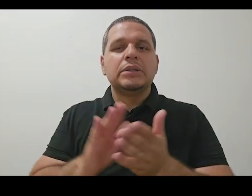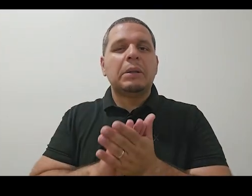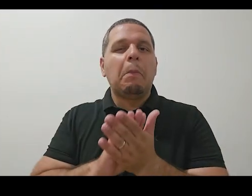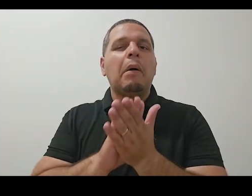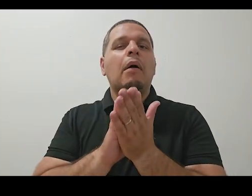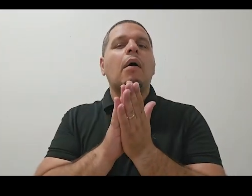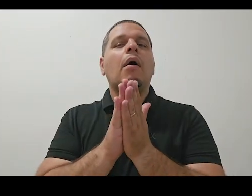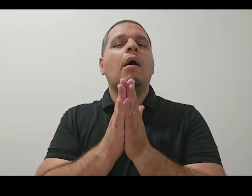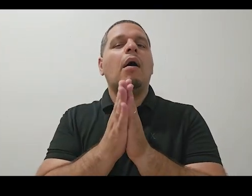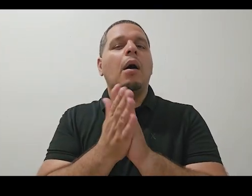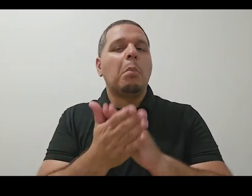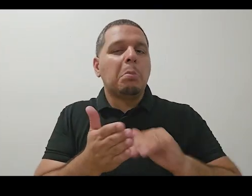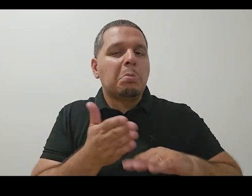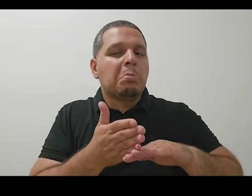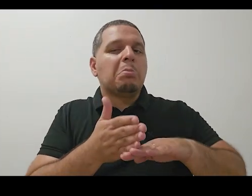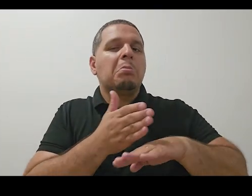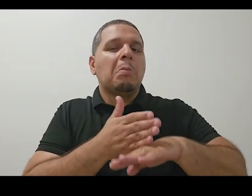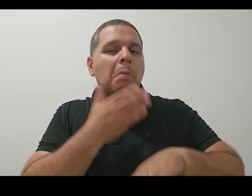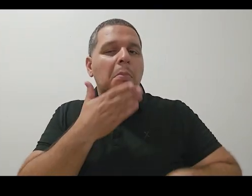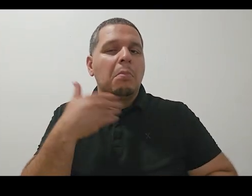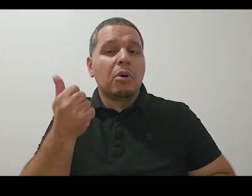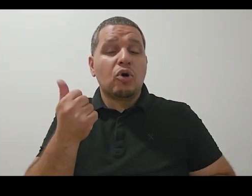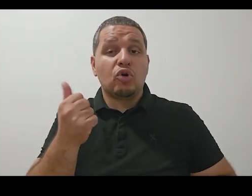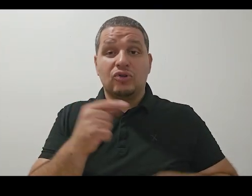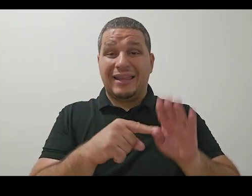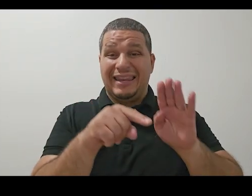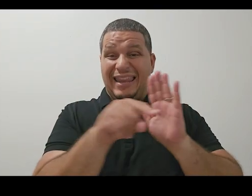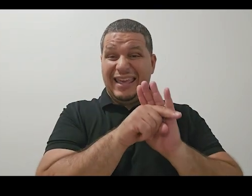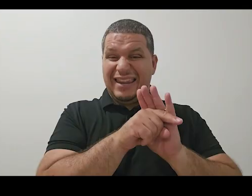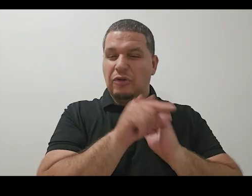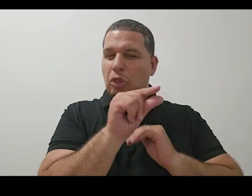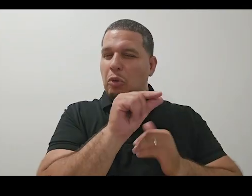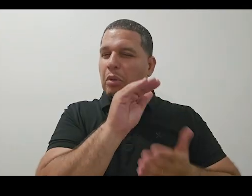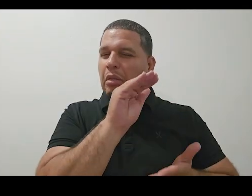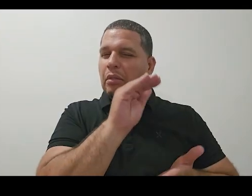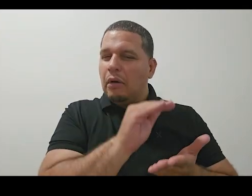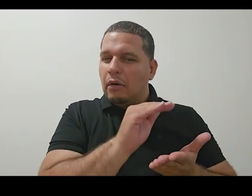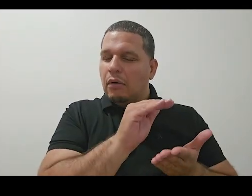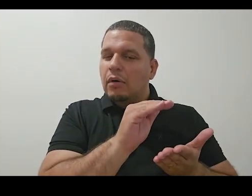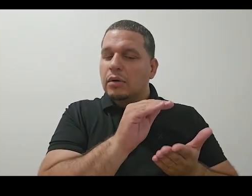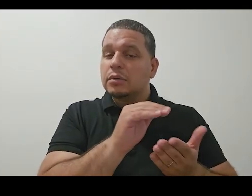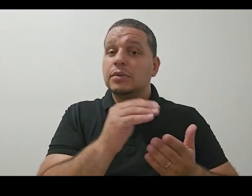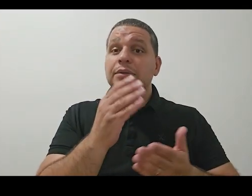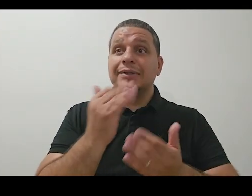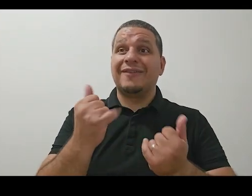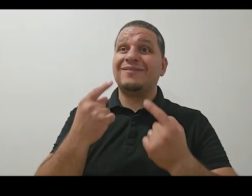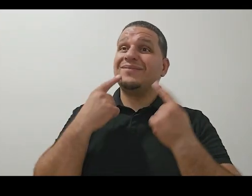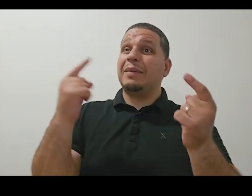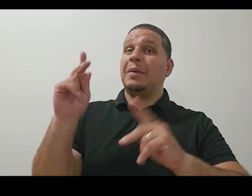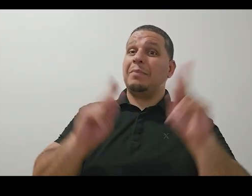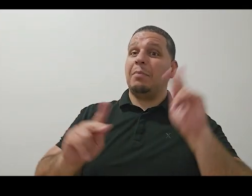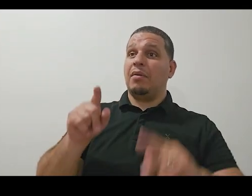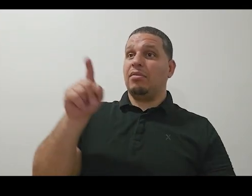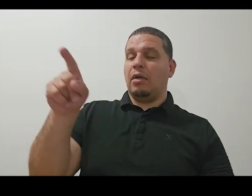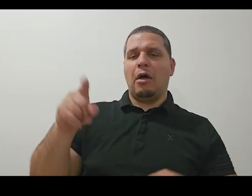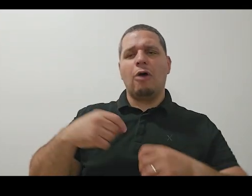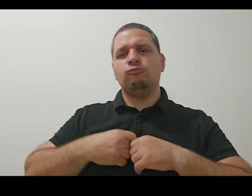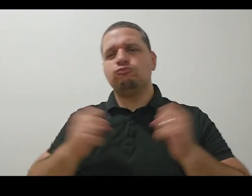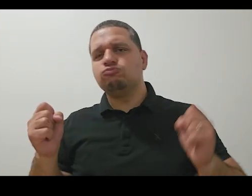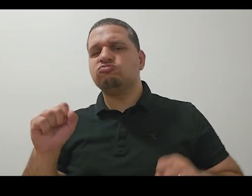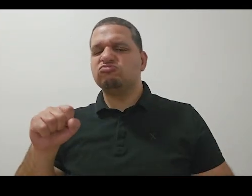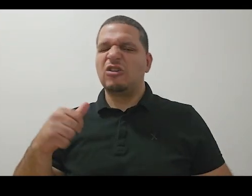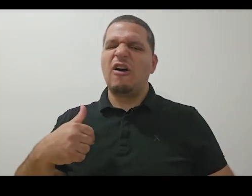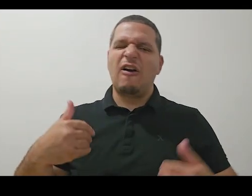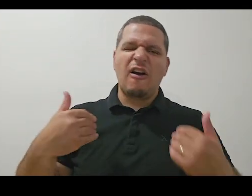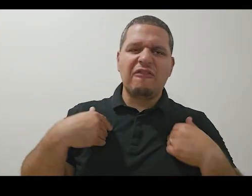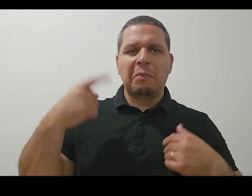becoming better, and the stigma is a little less. That when we have celebrities coming out talking about living